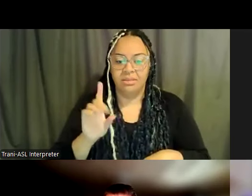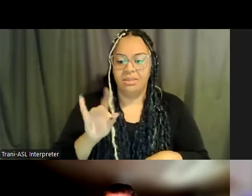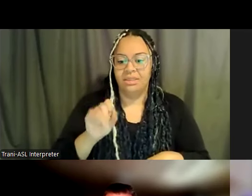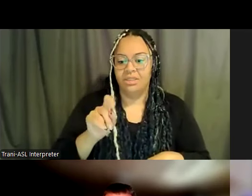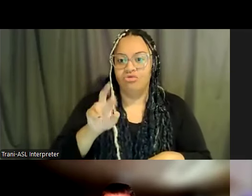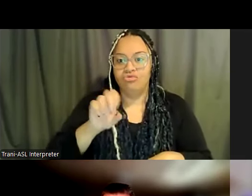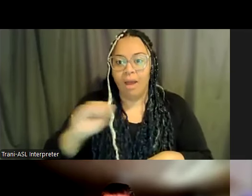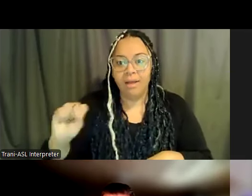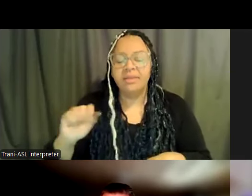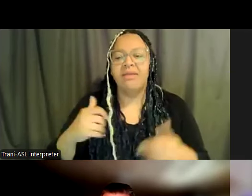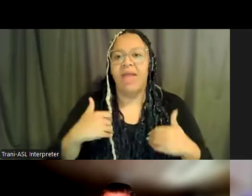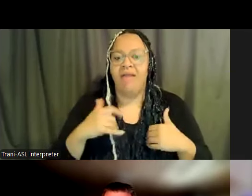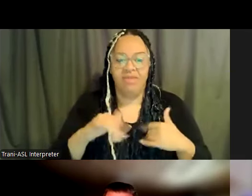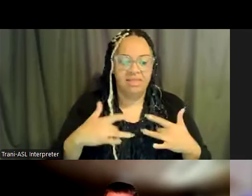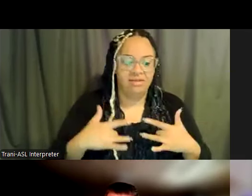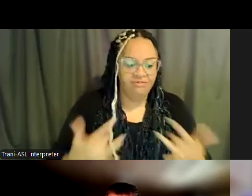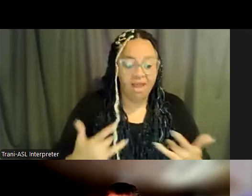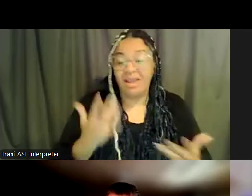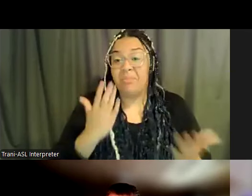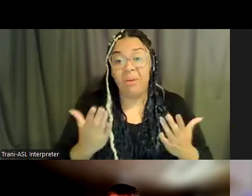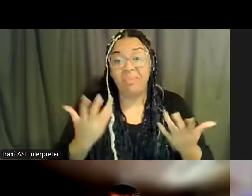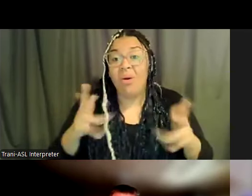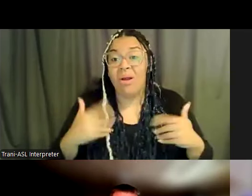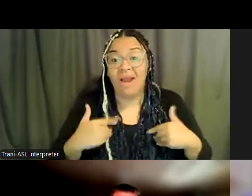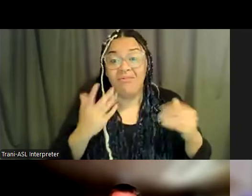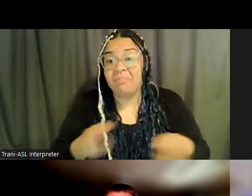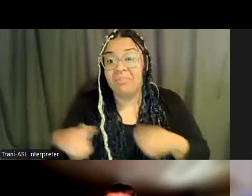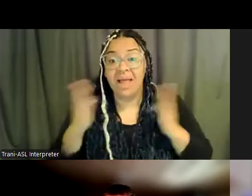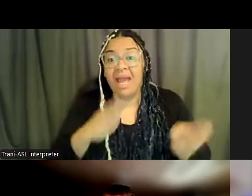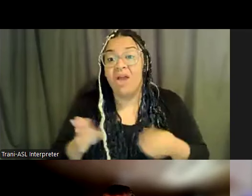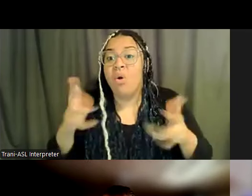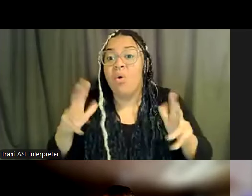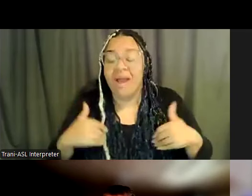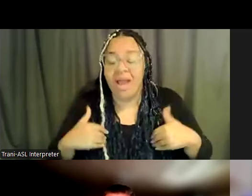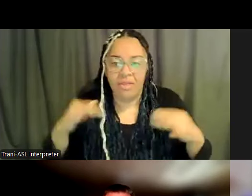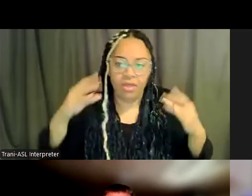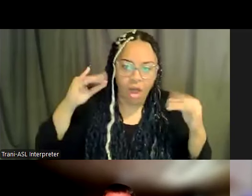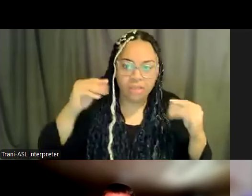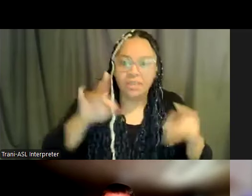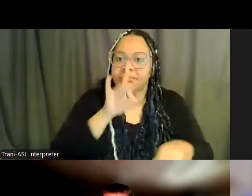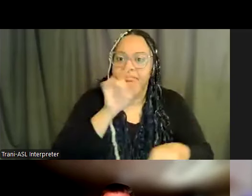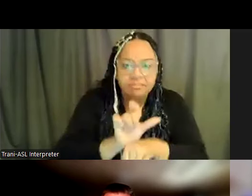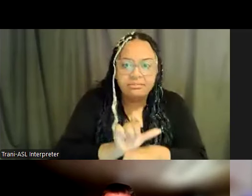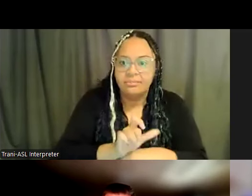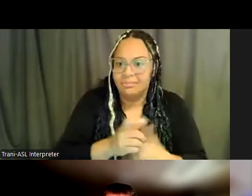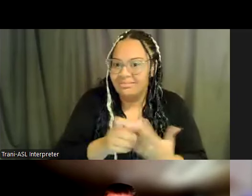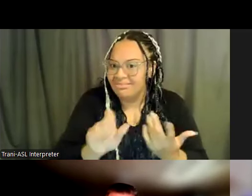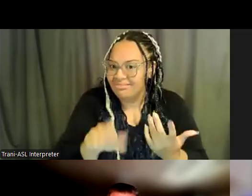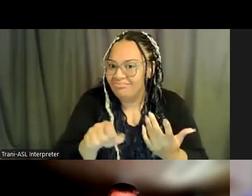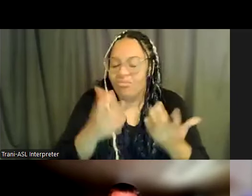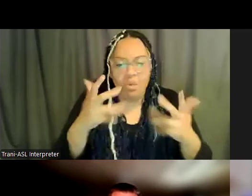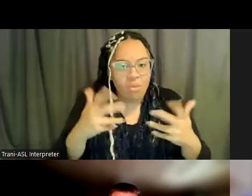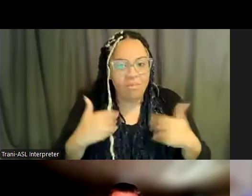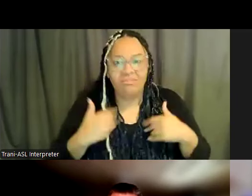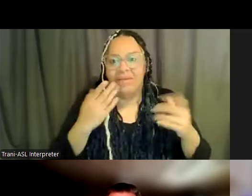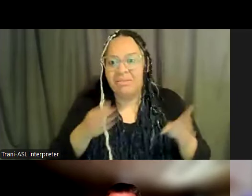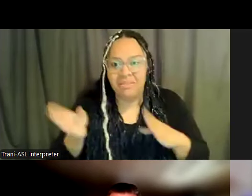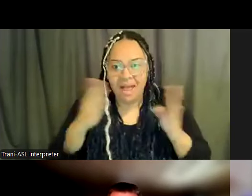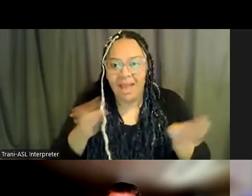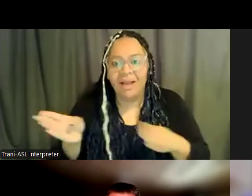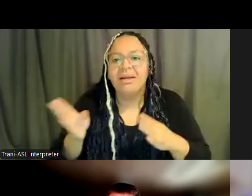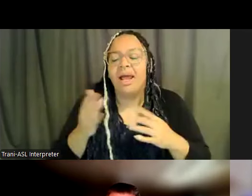had likely already had a plan. They likely already had these thoughts. Well, they definitely already had these thoughts. They almost certainly had a plan. And